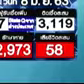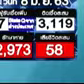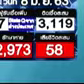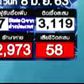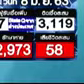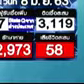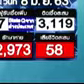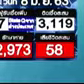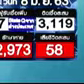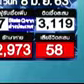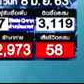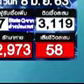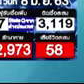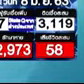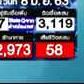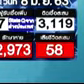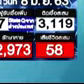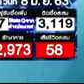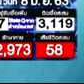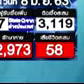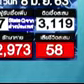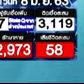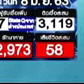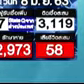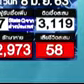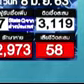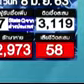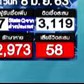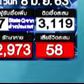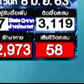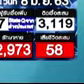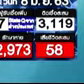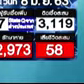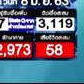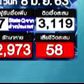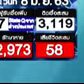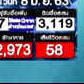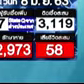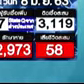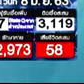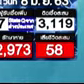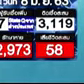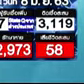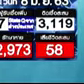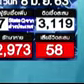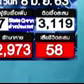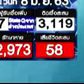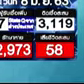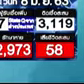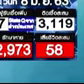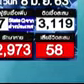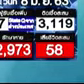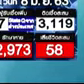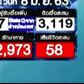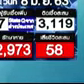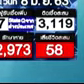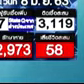to you last week. So just to take the opportunity to brief to you on certain criteria and procedures of the scheme once